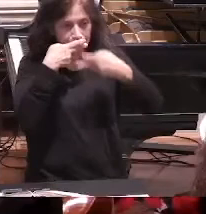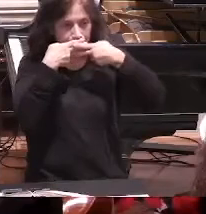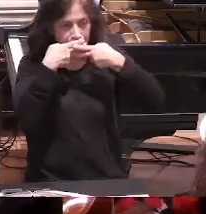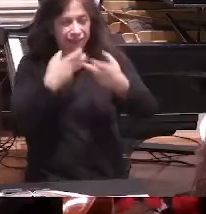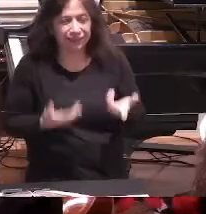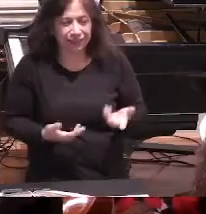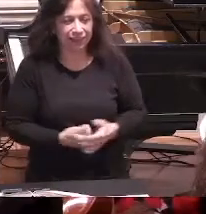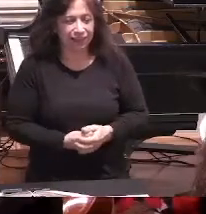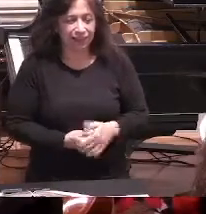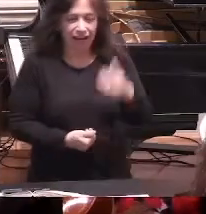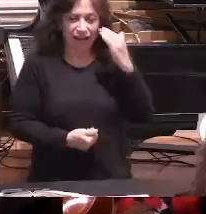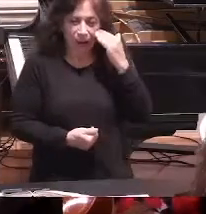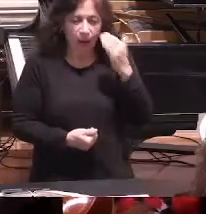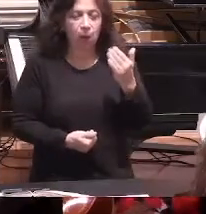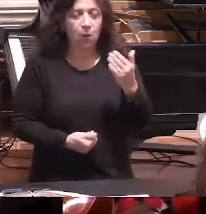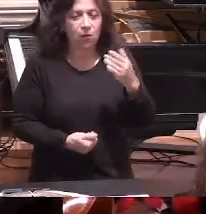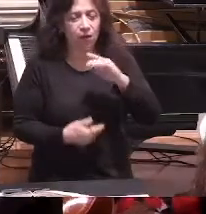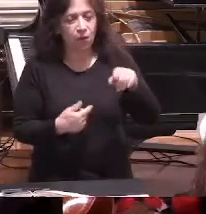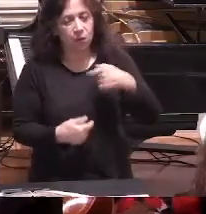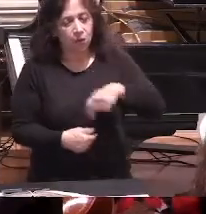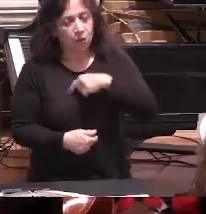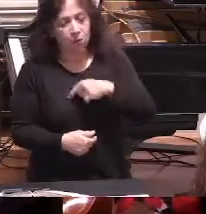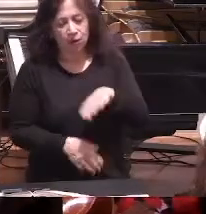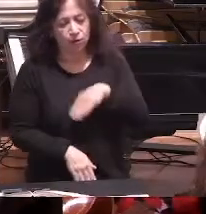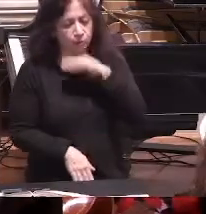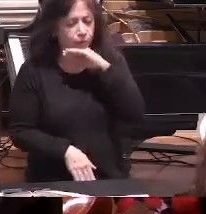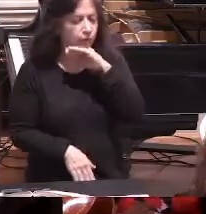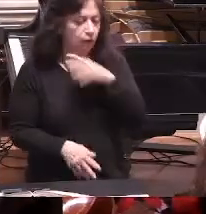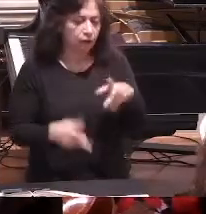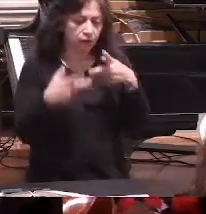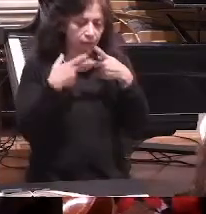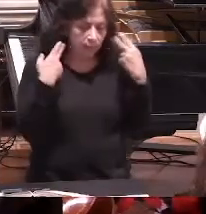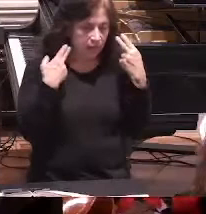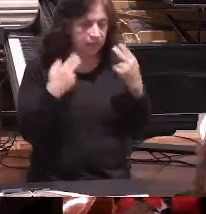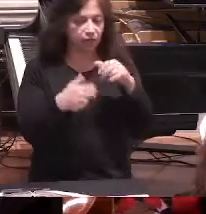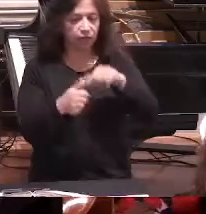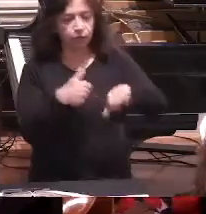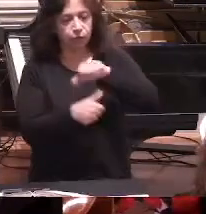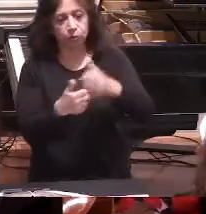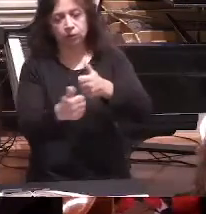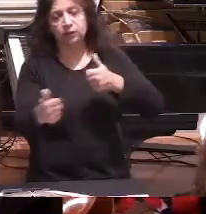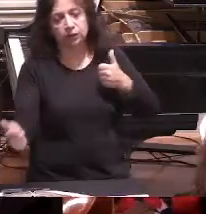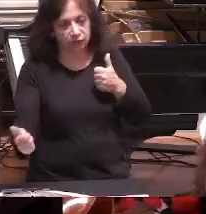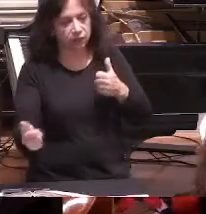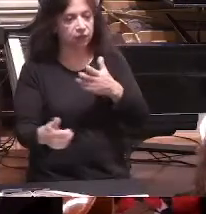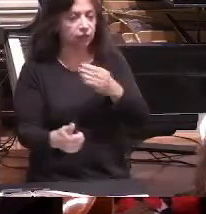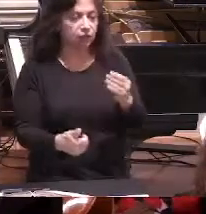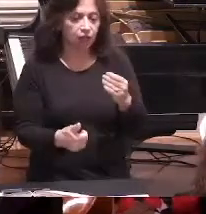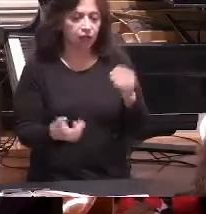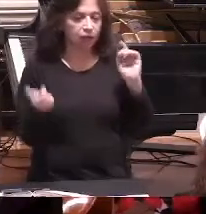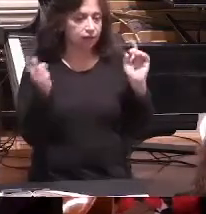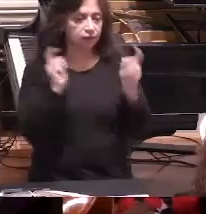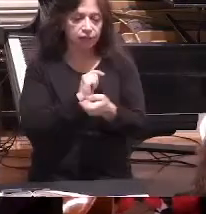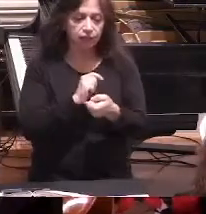And I know that we are all getting tired of the masking and the social distancing and the